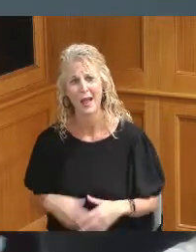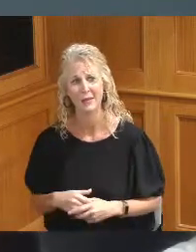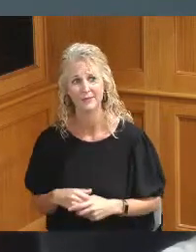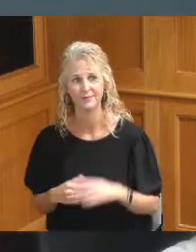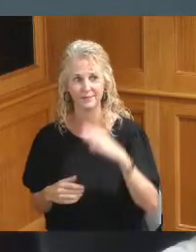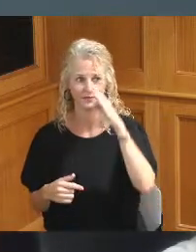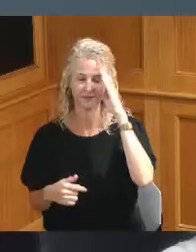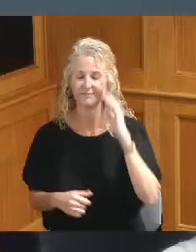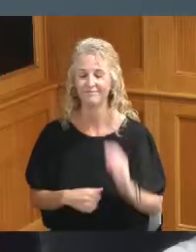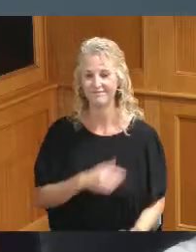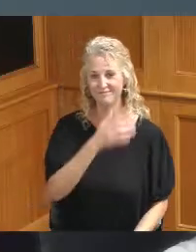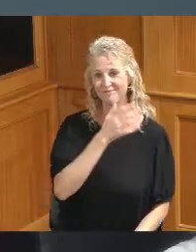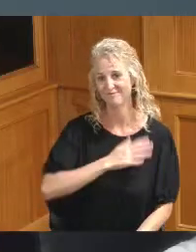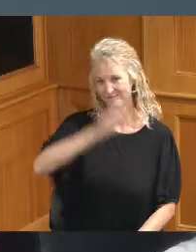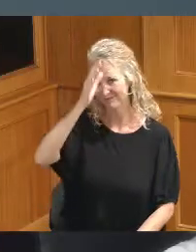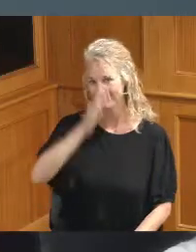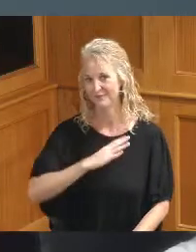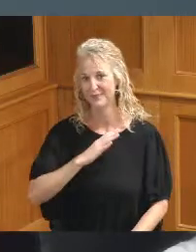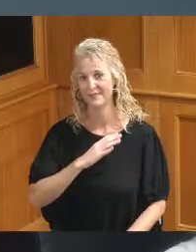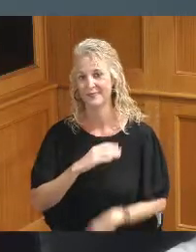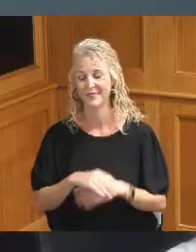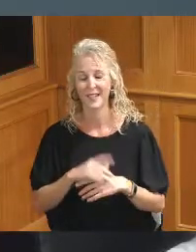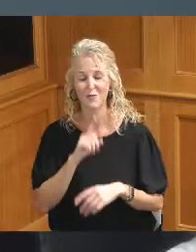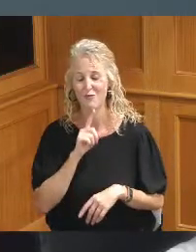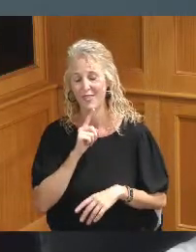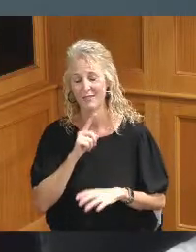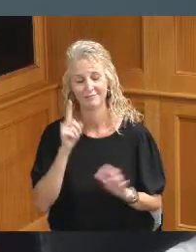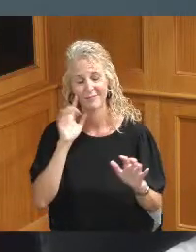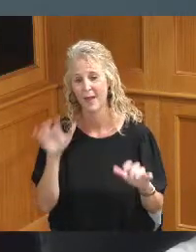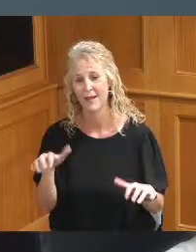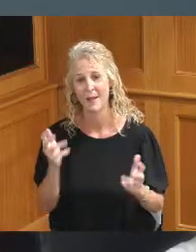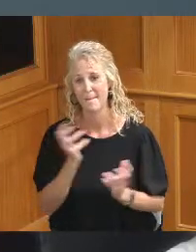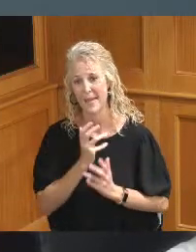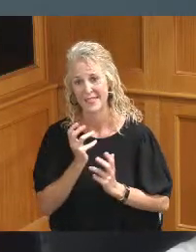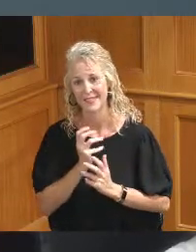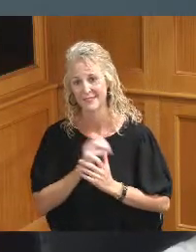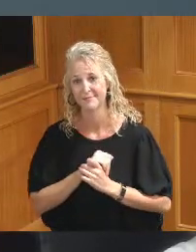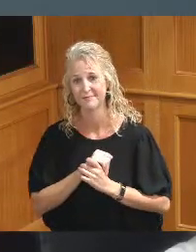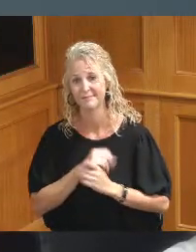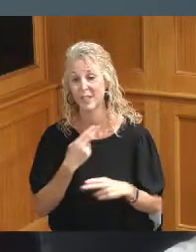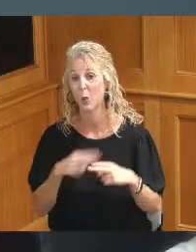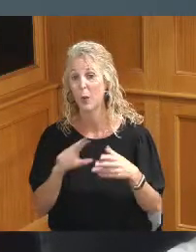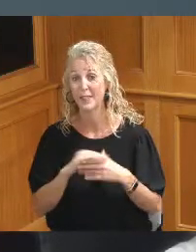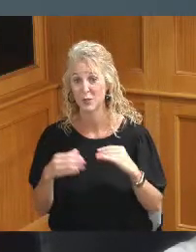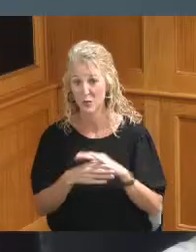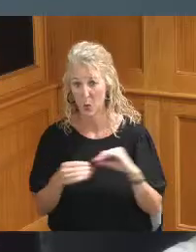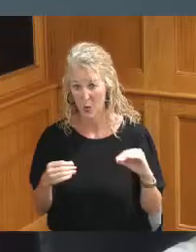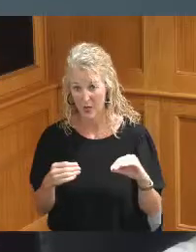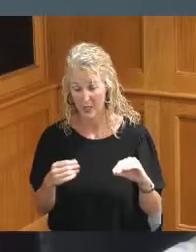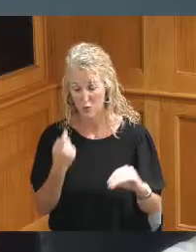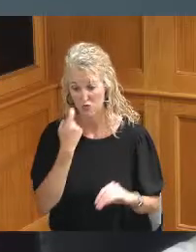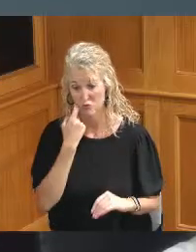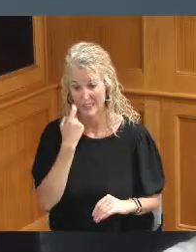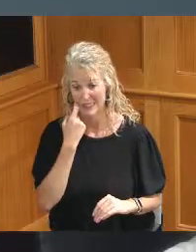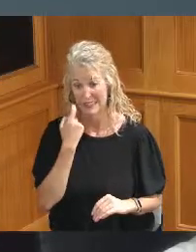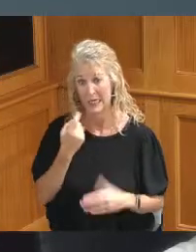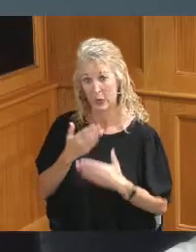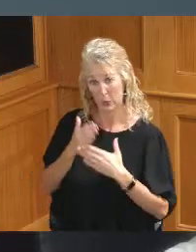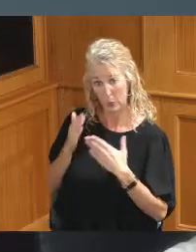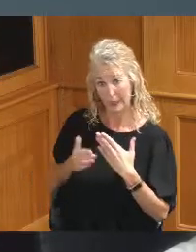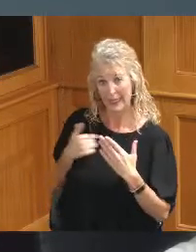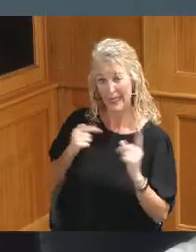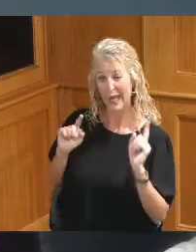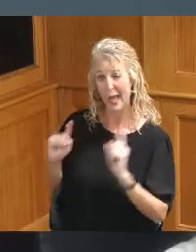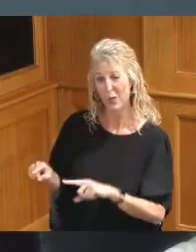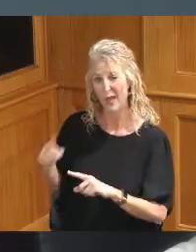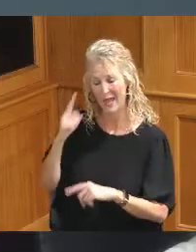and girls have is unbelievable. Just a quick story. I was invited out over the weekend to speak to